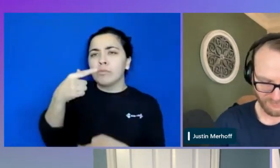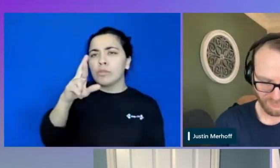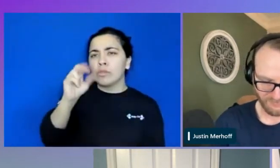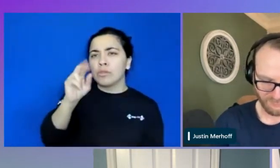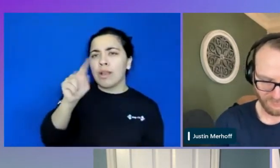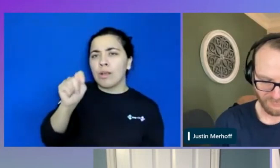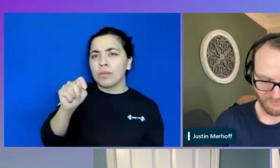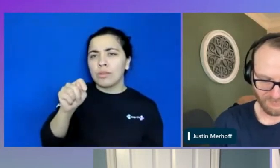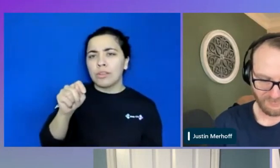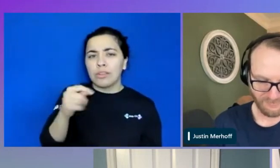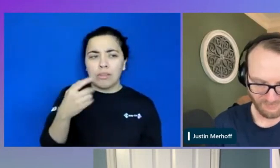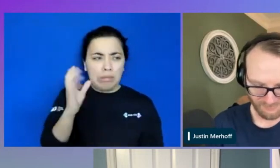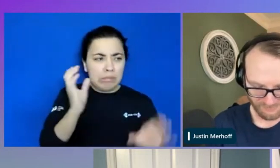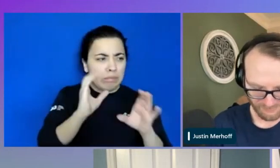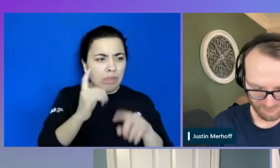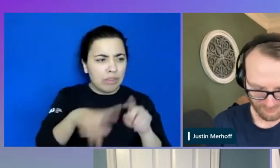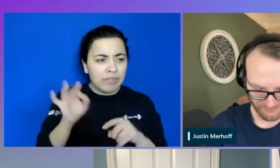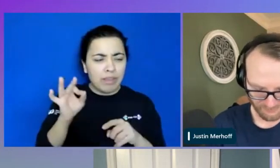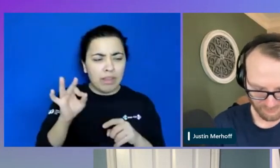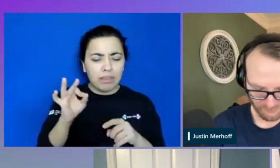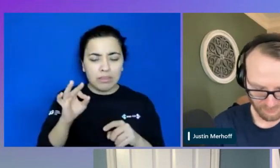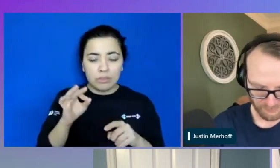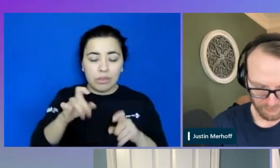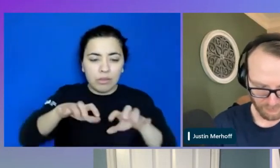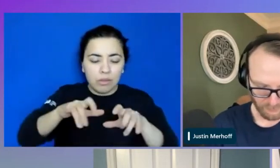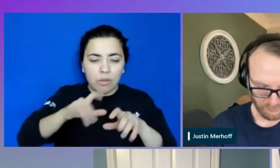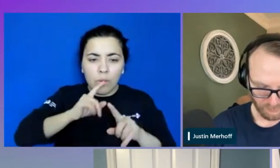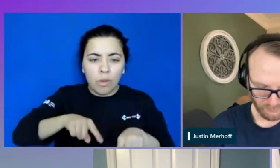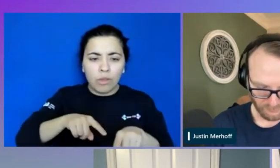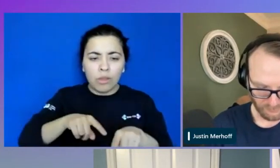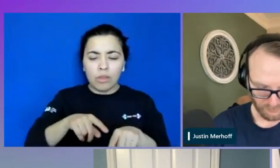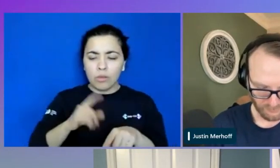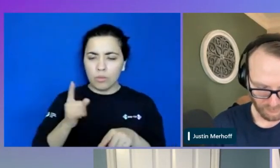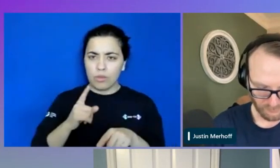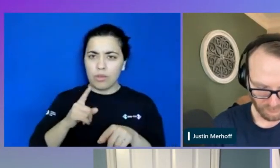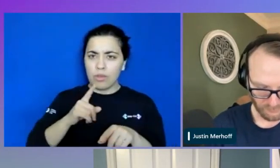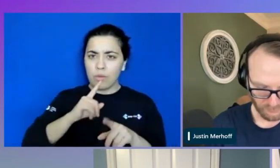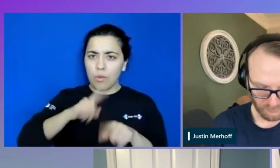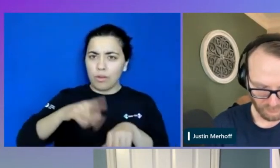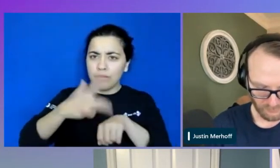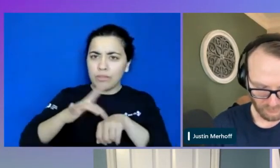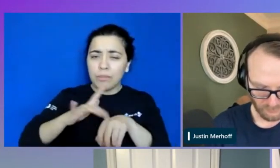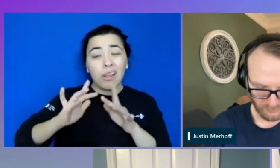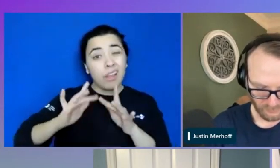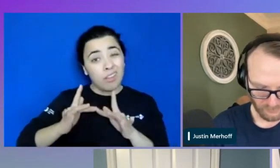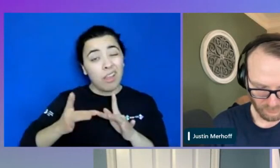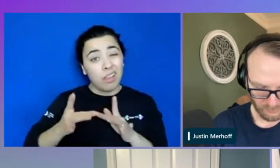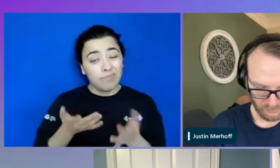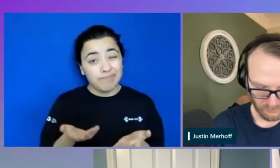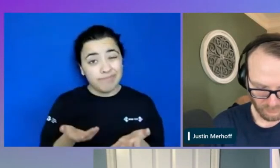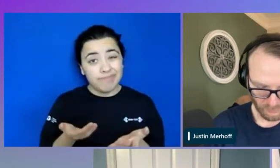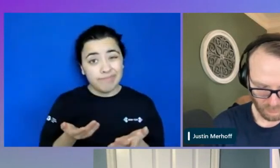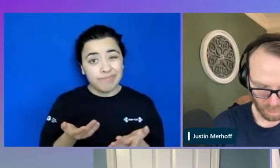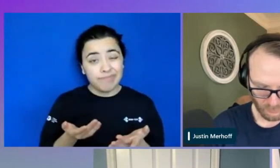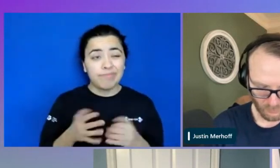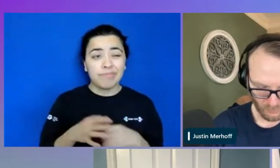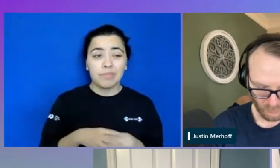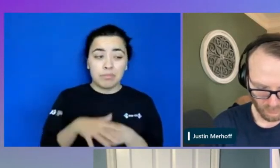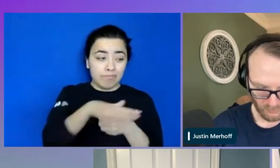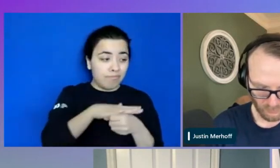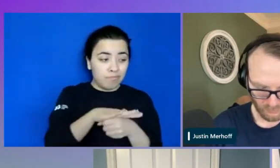couldn't find it, so I had to order it. And the only place that really had it, I had to order it online, and